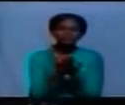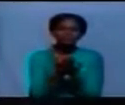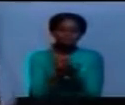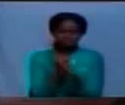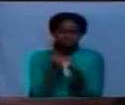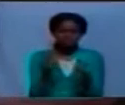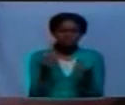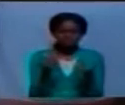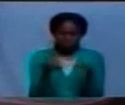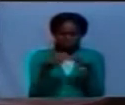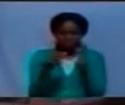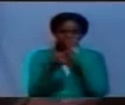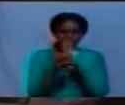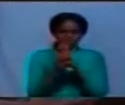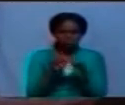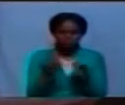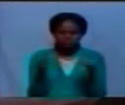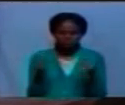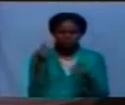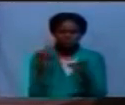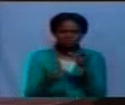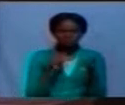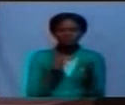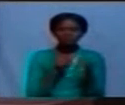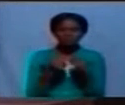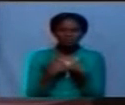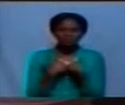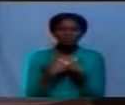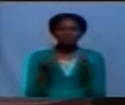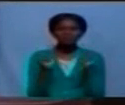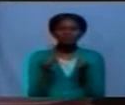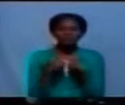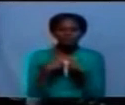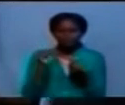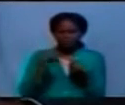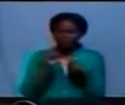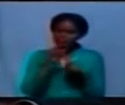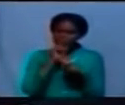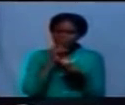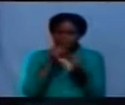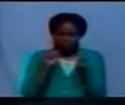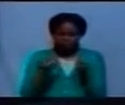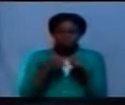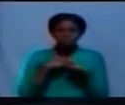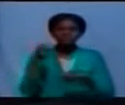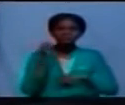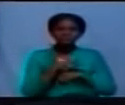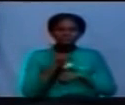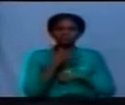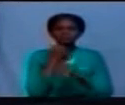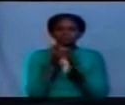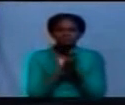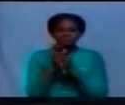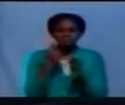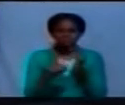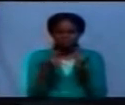giving as an hypothesis. Definitely, whatever drop would have come in from there, then it would have automatically reversed the level of interest that are currently obtaining